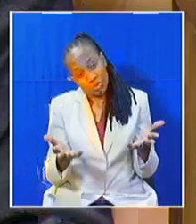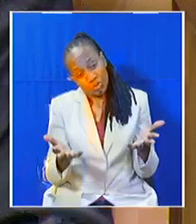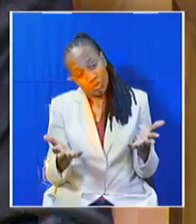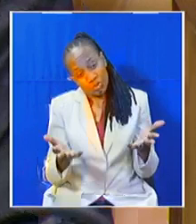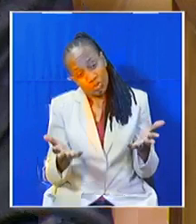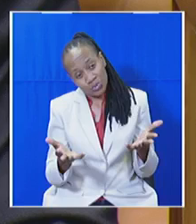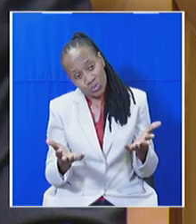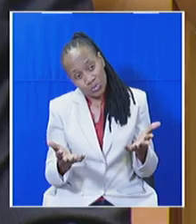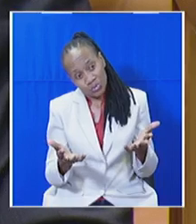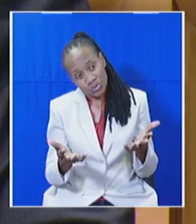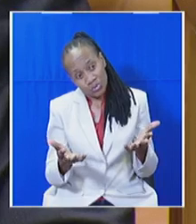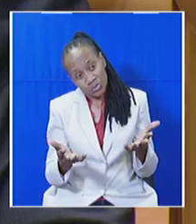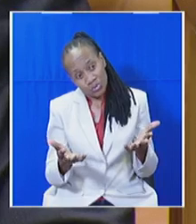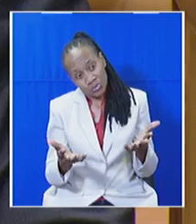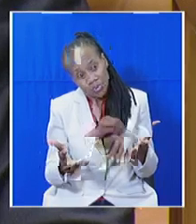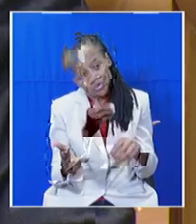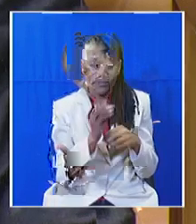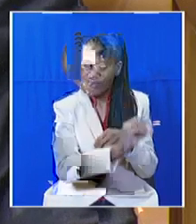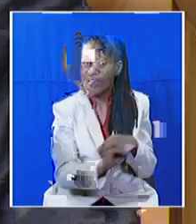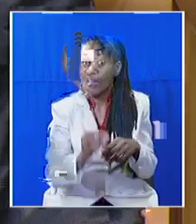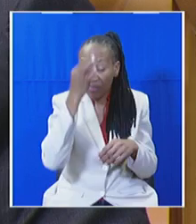that are known by government.